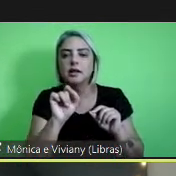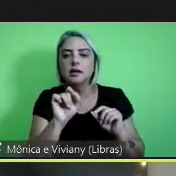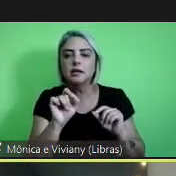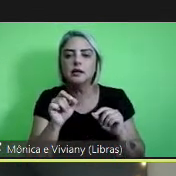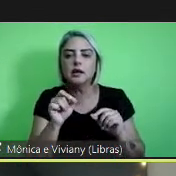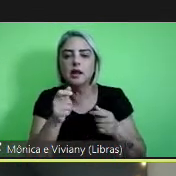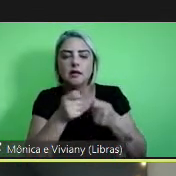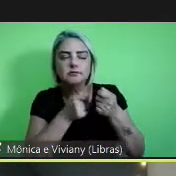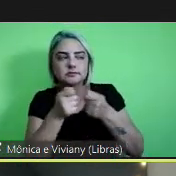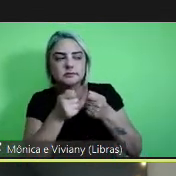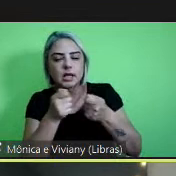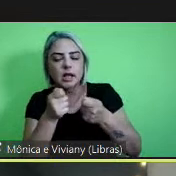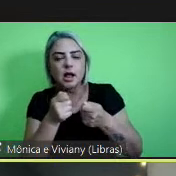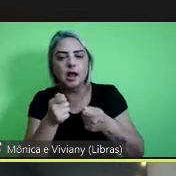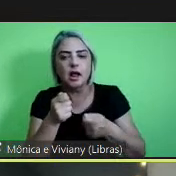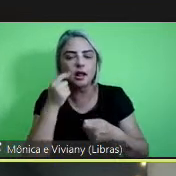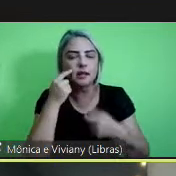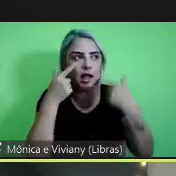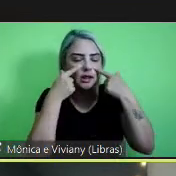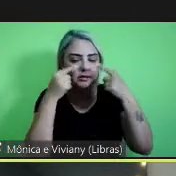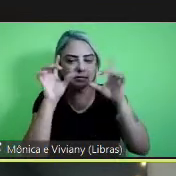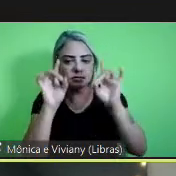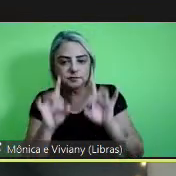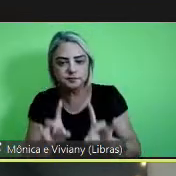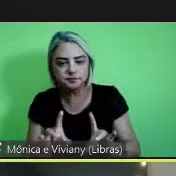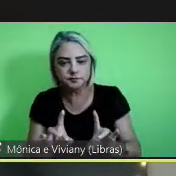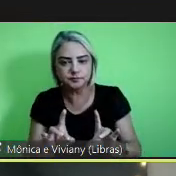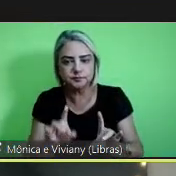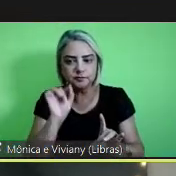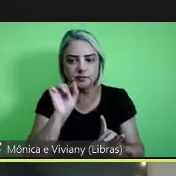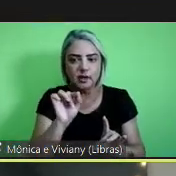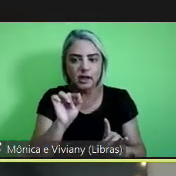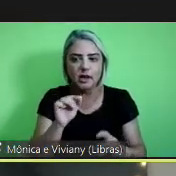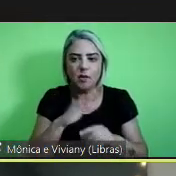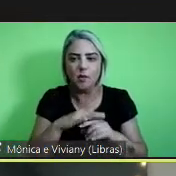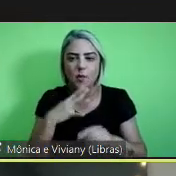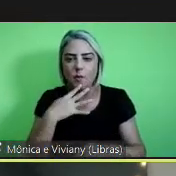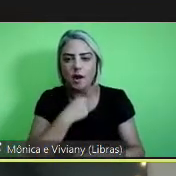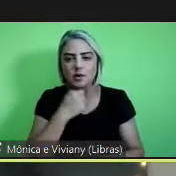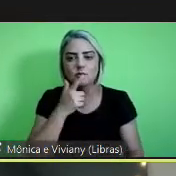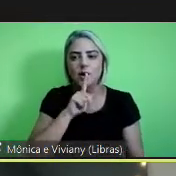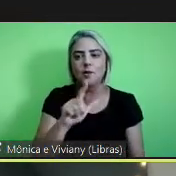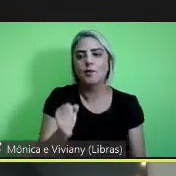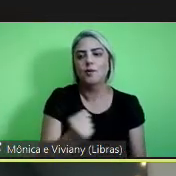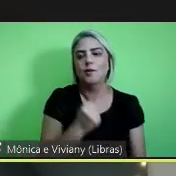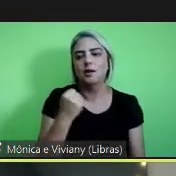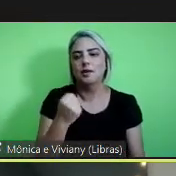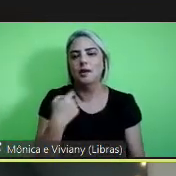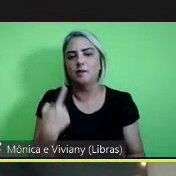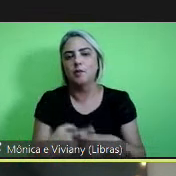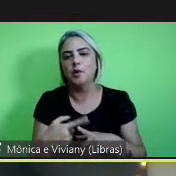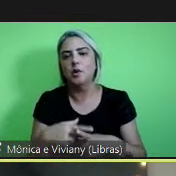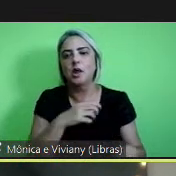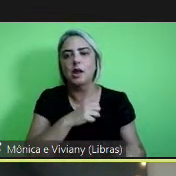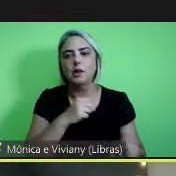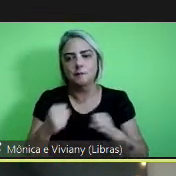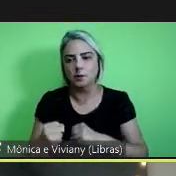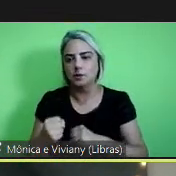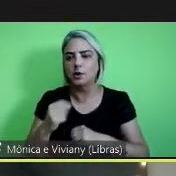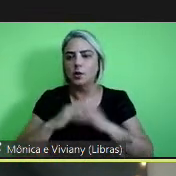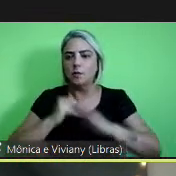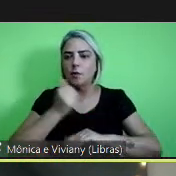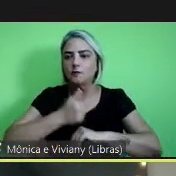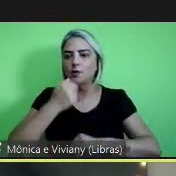and something important that has been mentioned is that he's a regulator, he or she is a regulator of the specialized